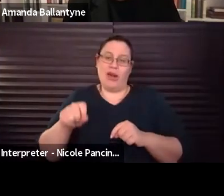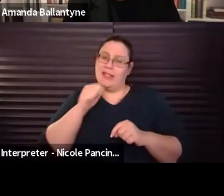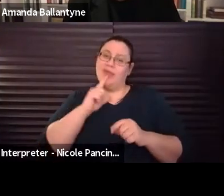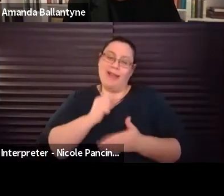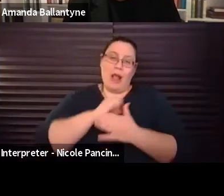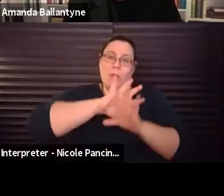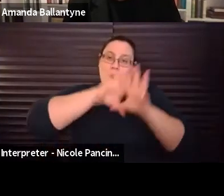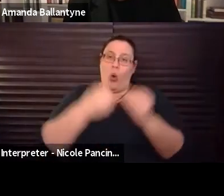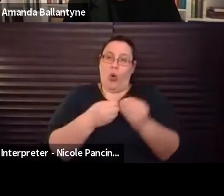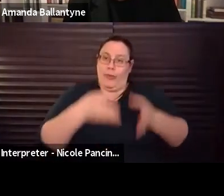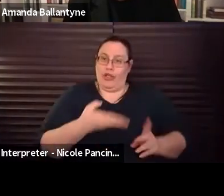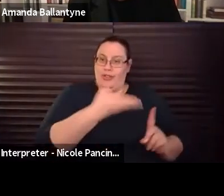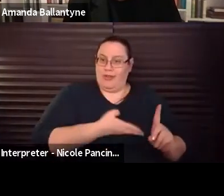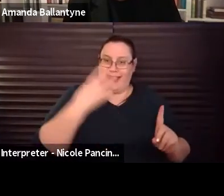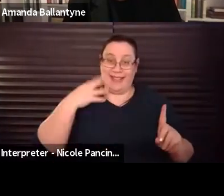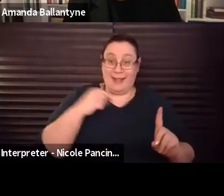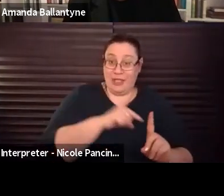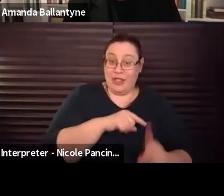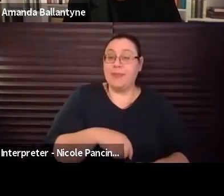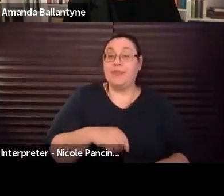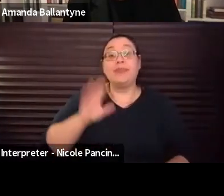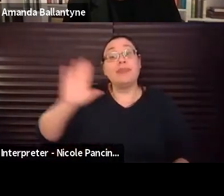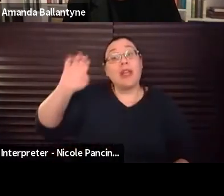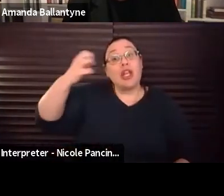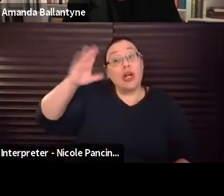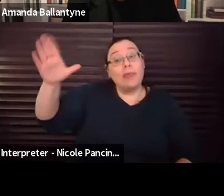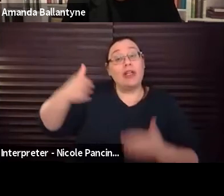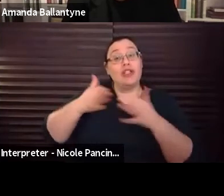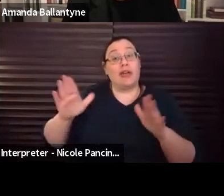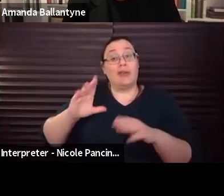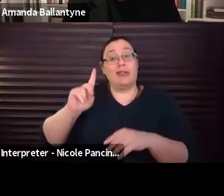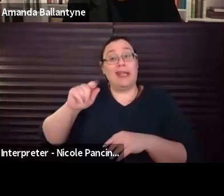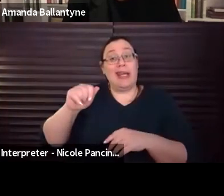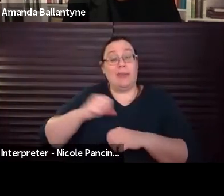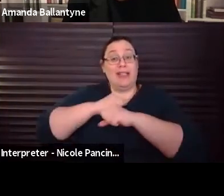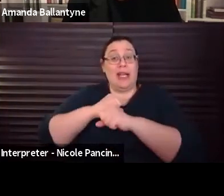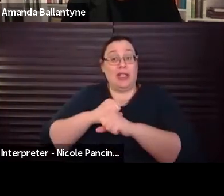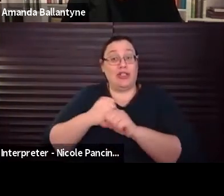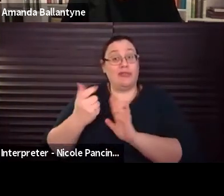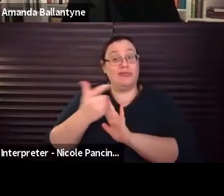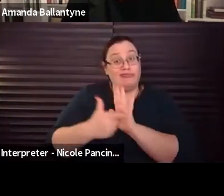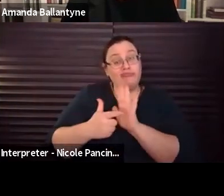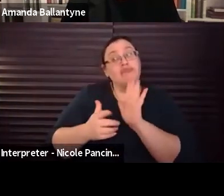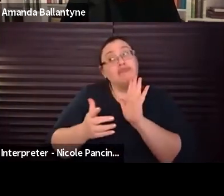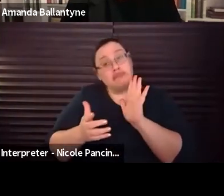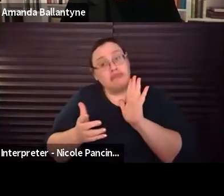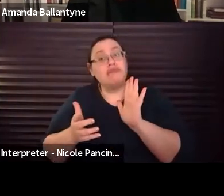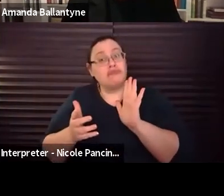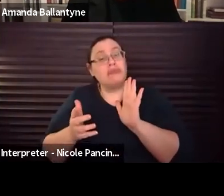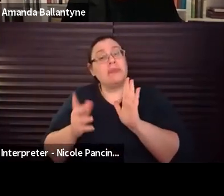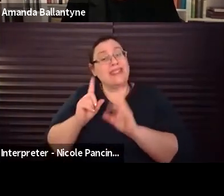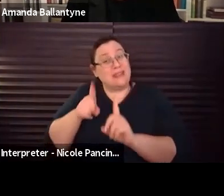And I think Europe's general data protection regulation has been very specifically